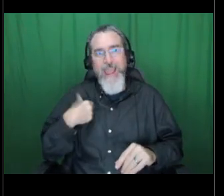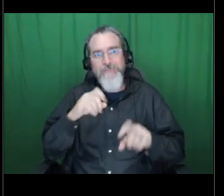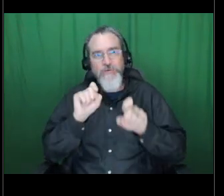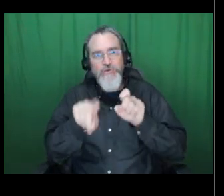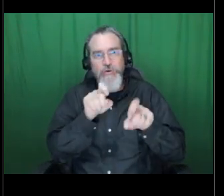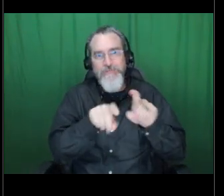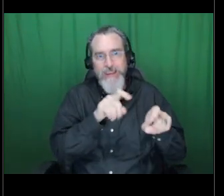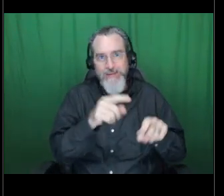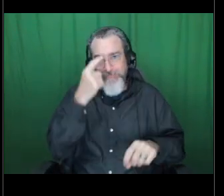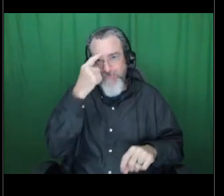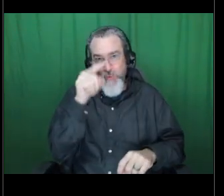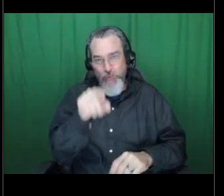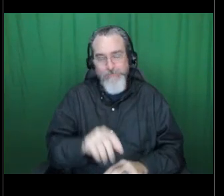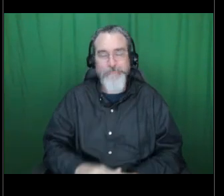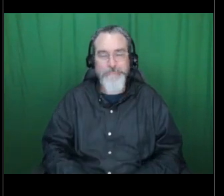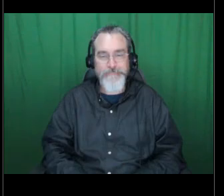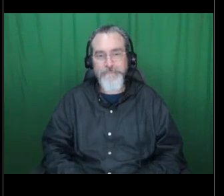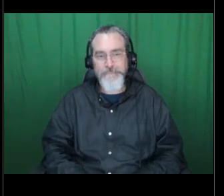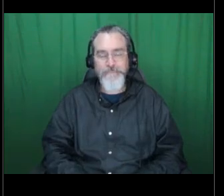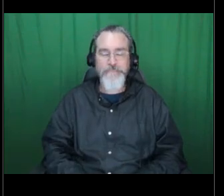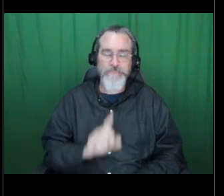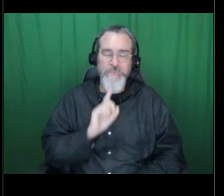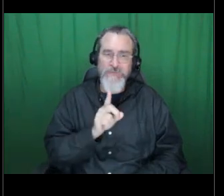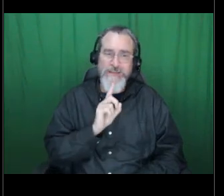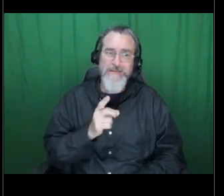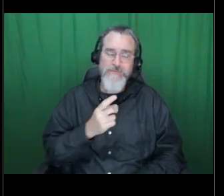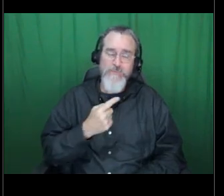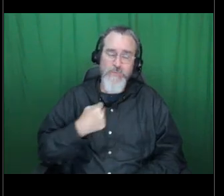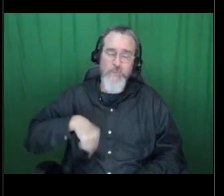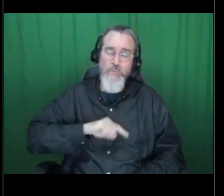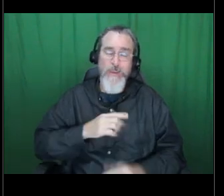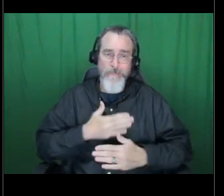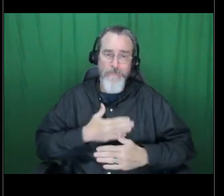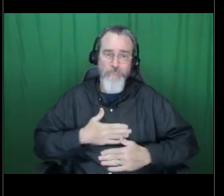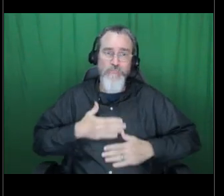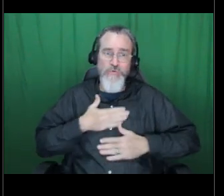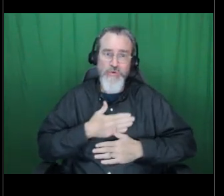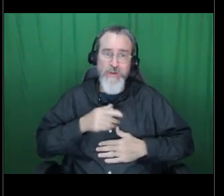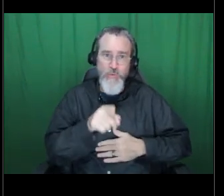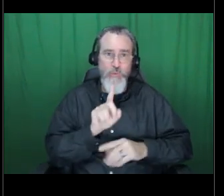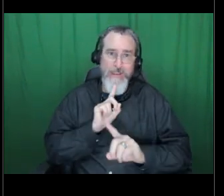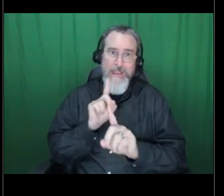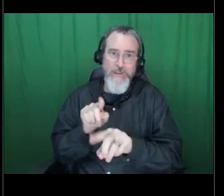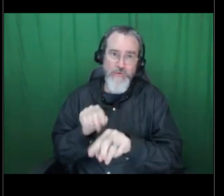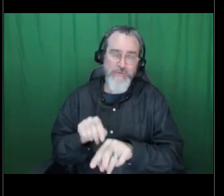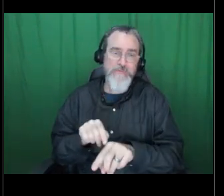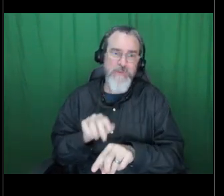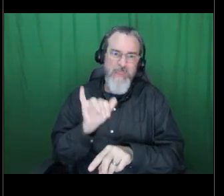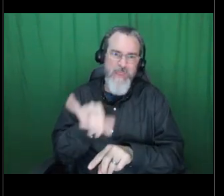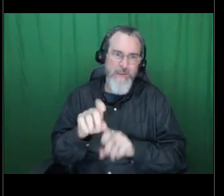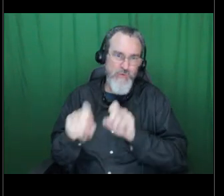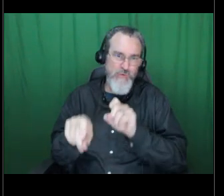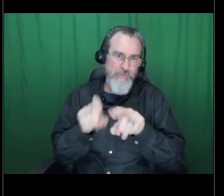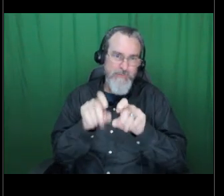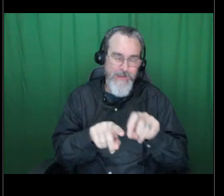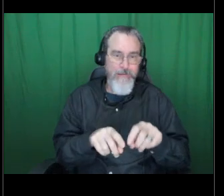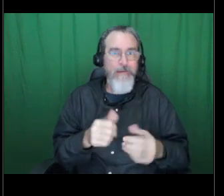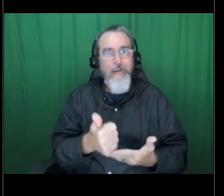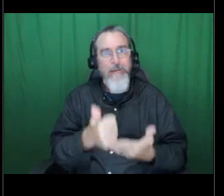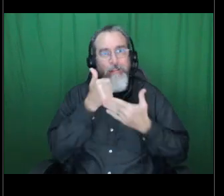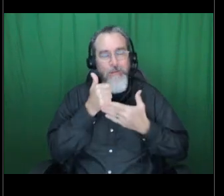complete. We appreciate your responses and support in improving